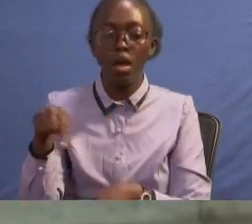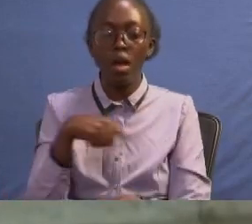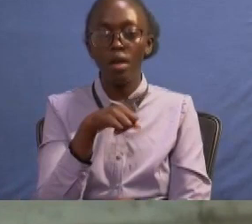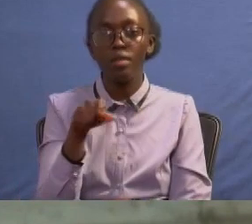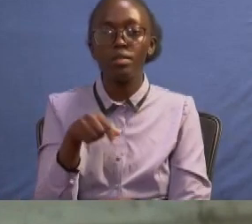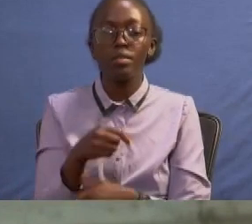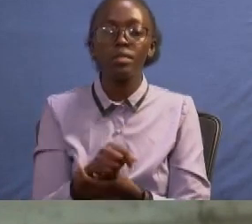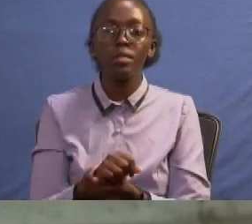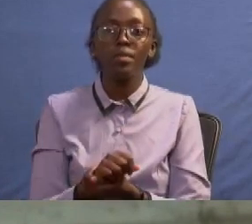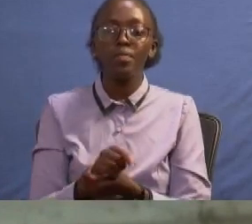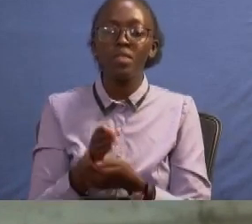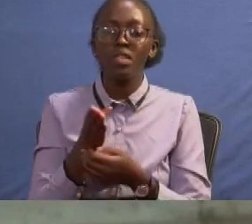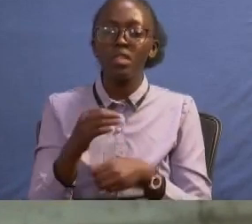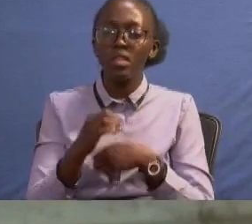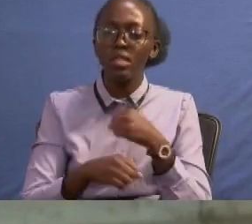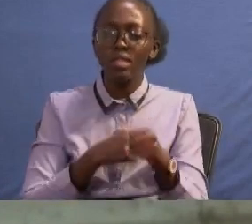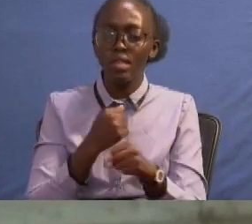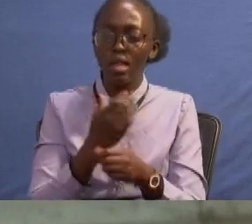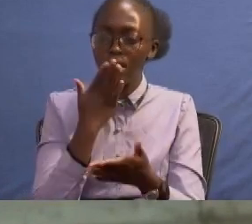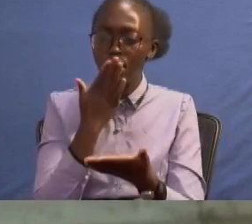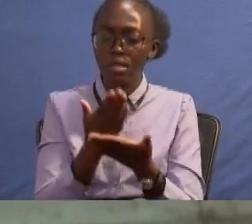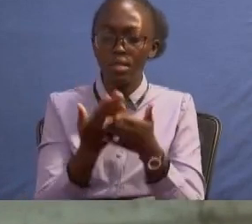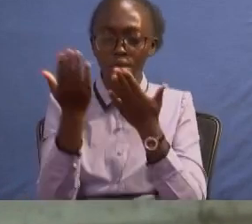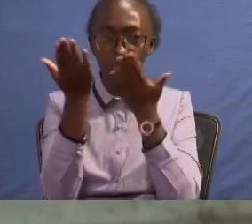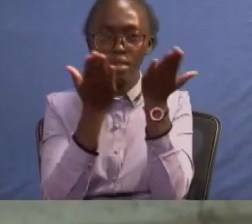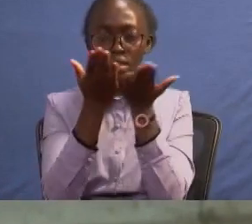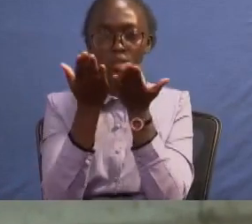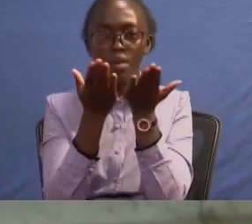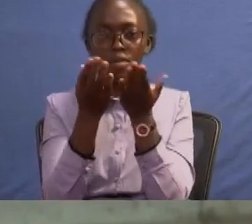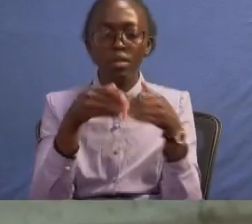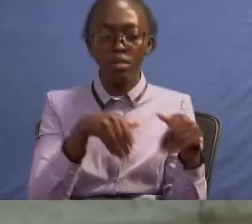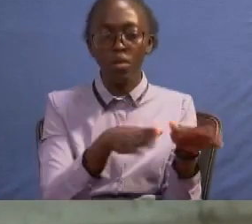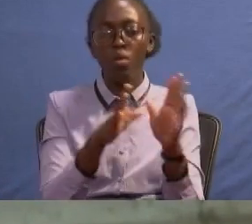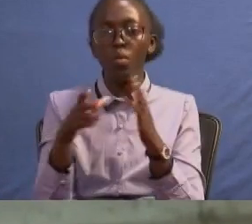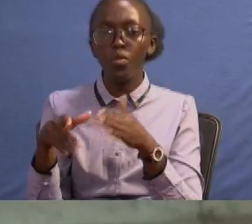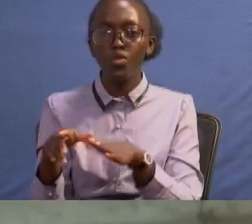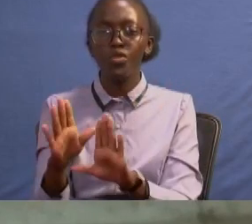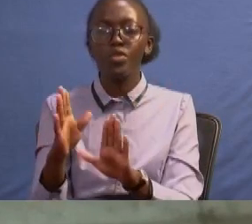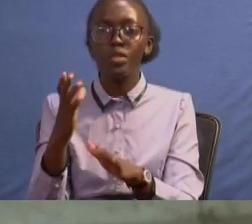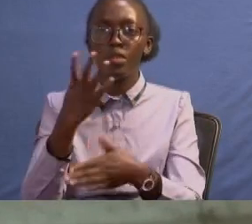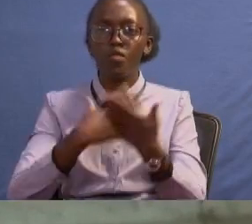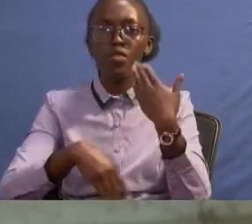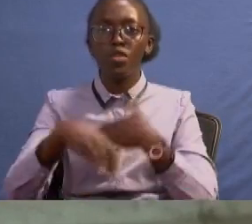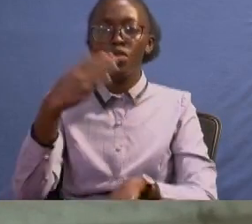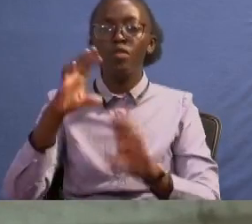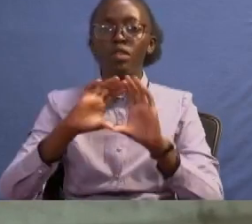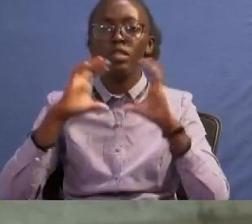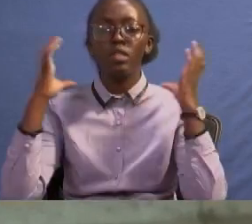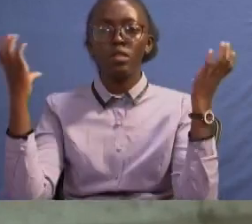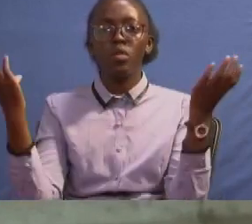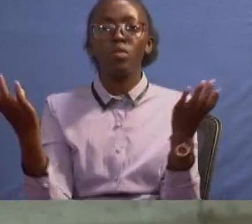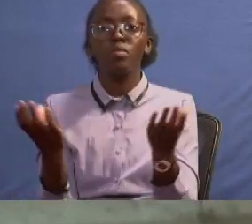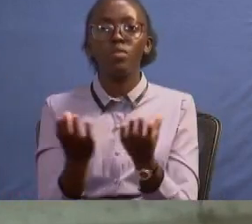This annual Thanksgiving and prayer service is an opportunity for the university community